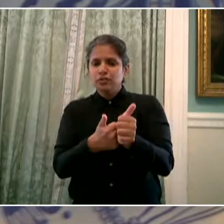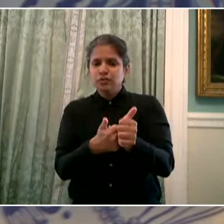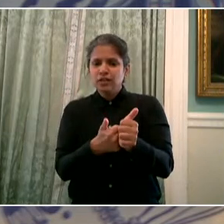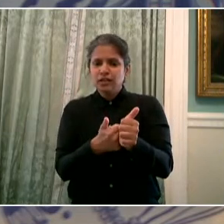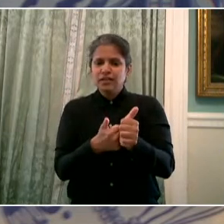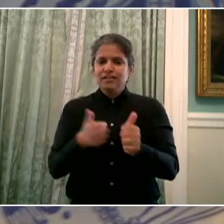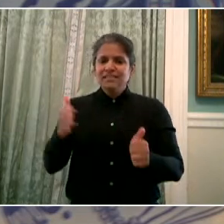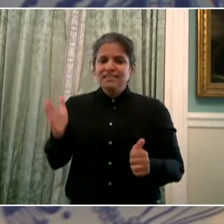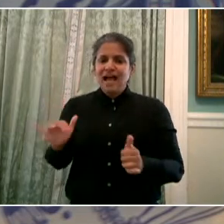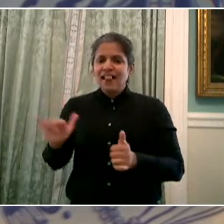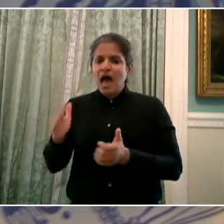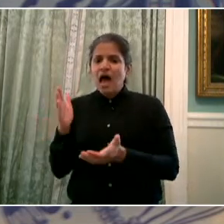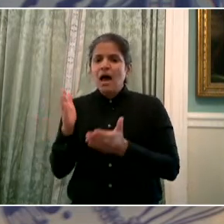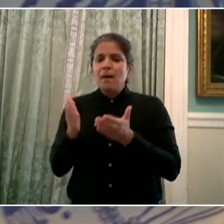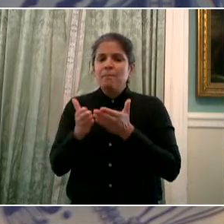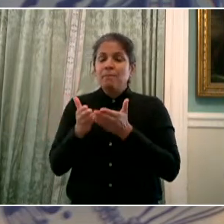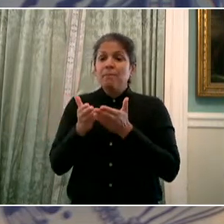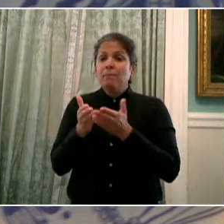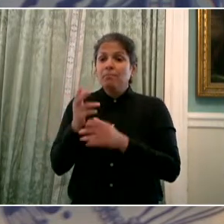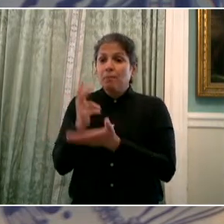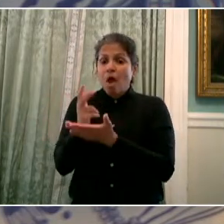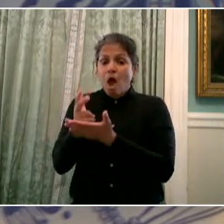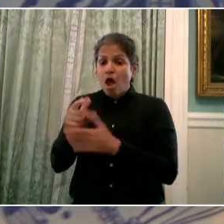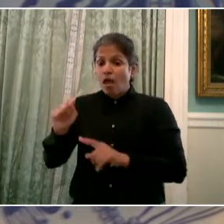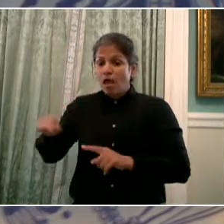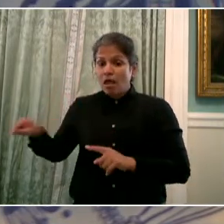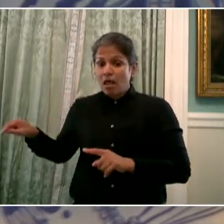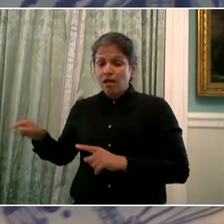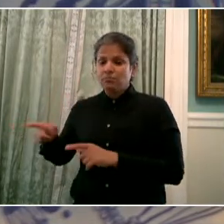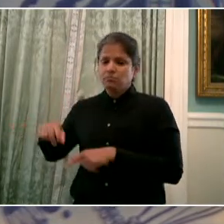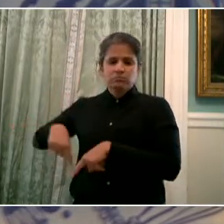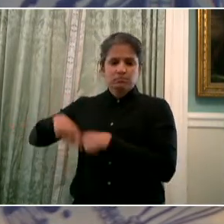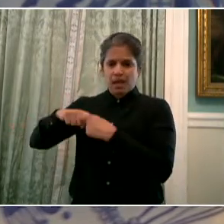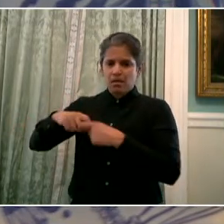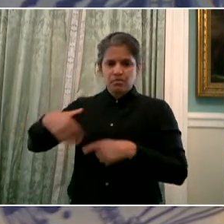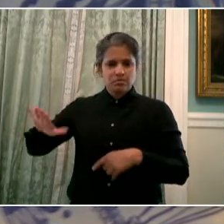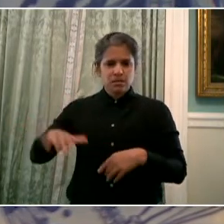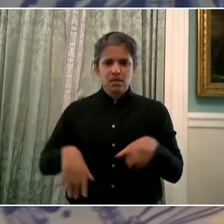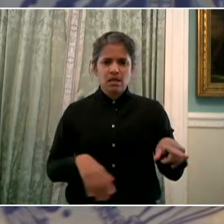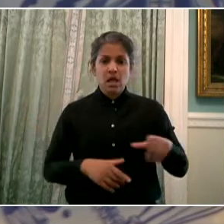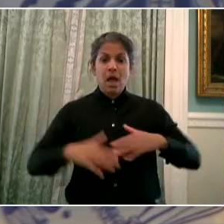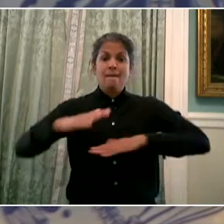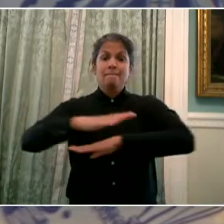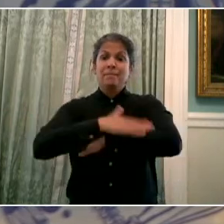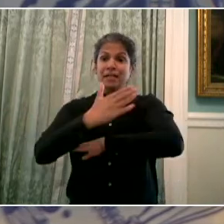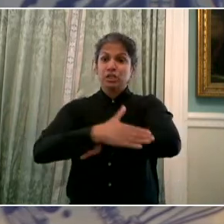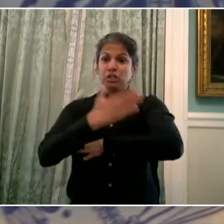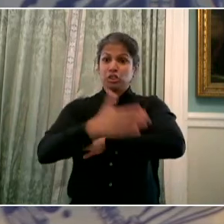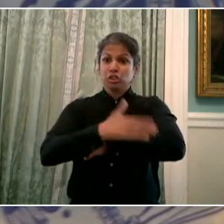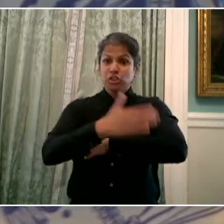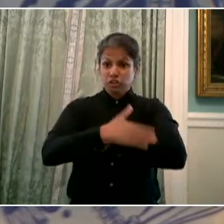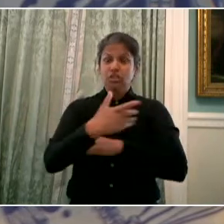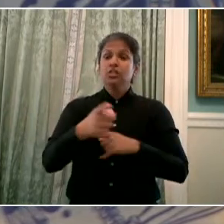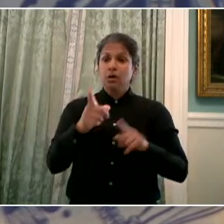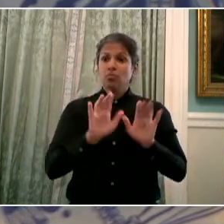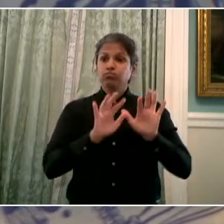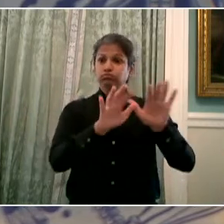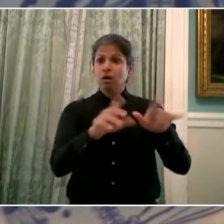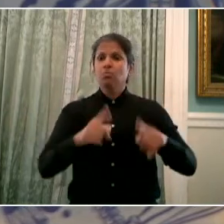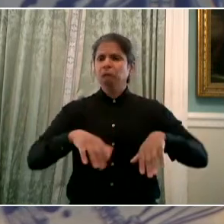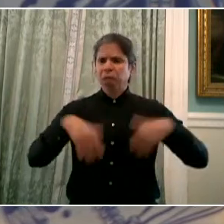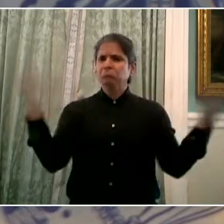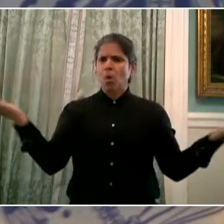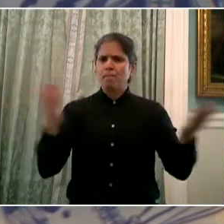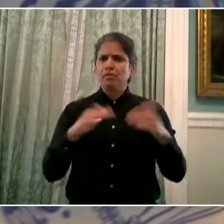Beaches are open today. And again, we will continue to monitor the situation, but we do expect them to be open throughout the